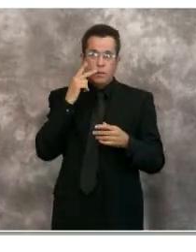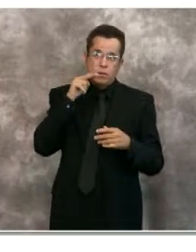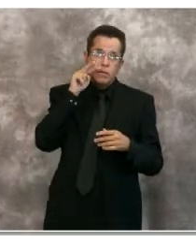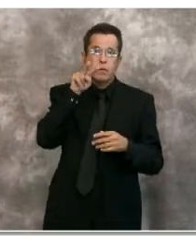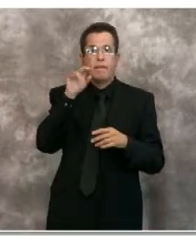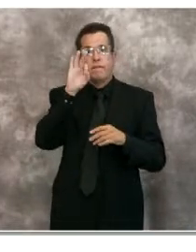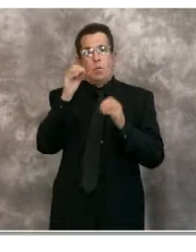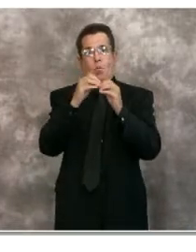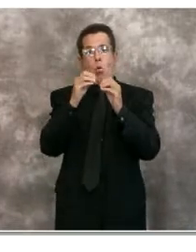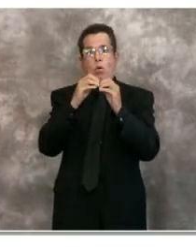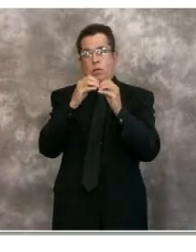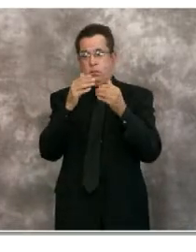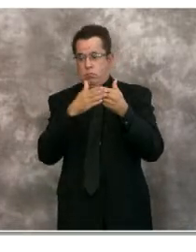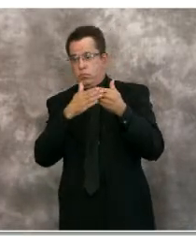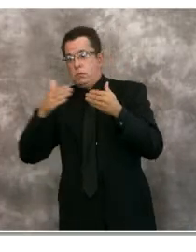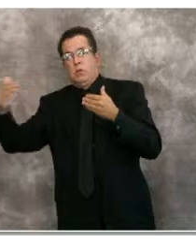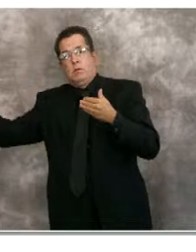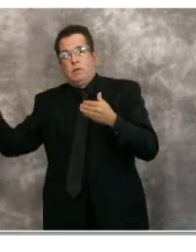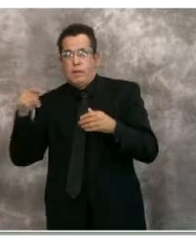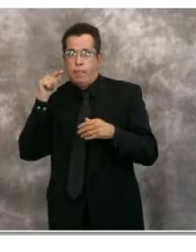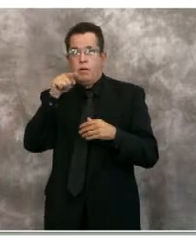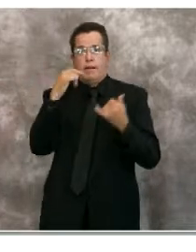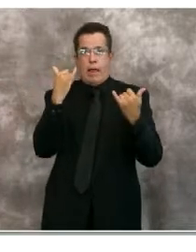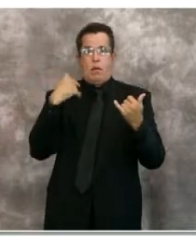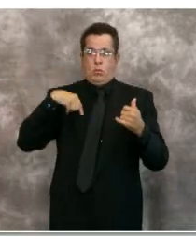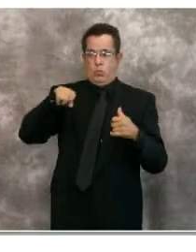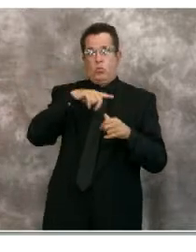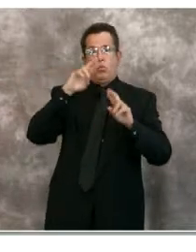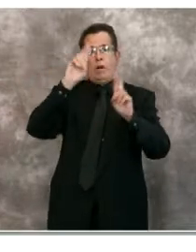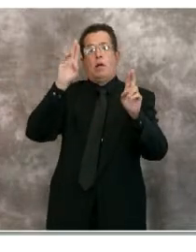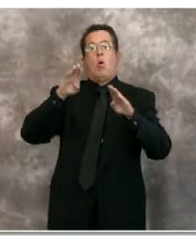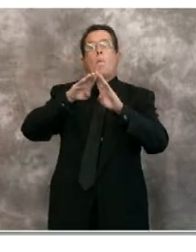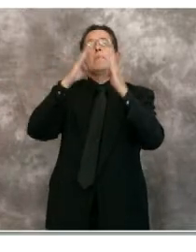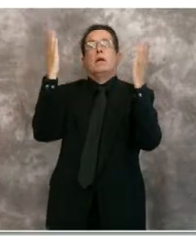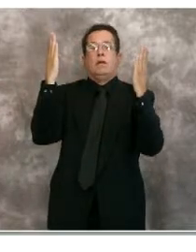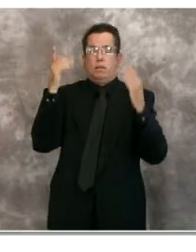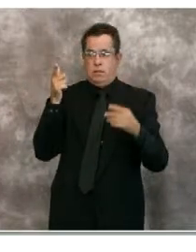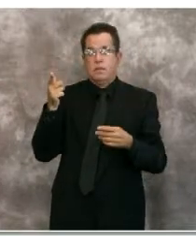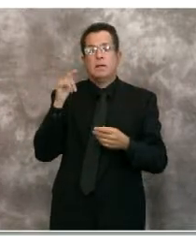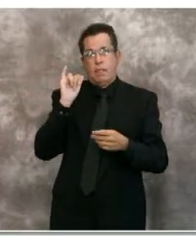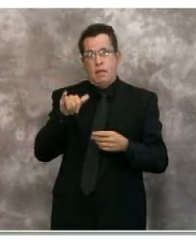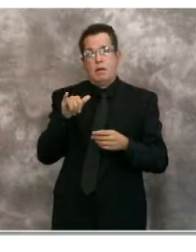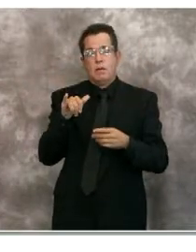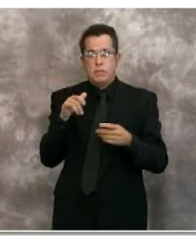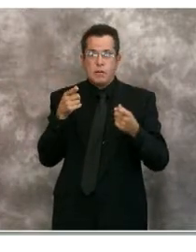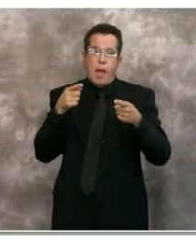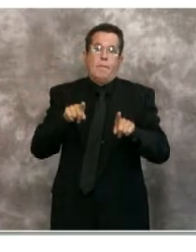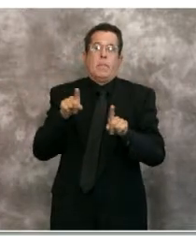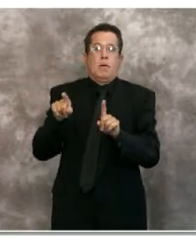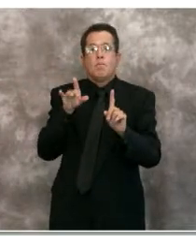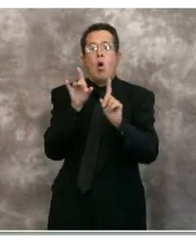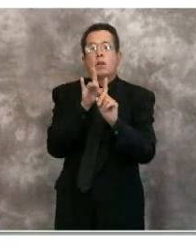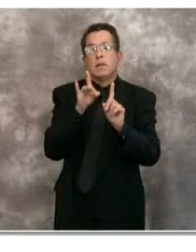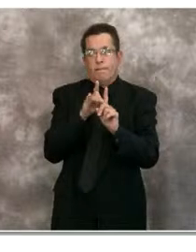new cases there. And as we reopen, the number of cases for